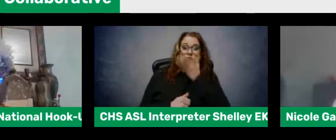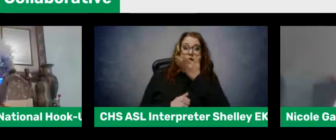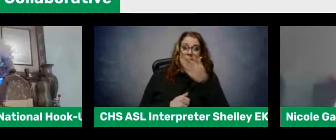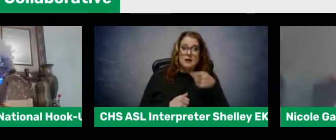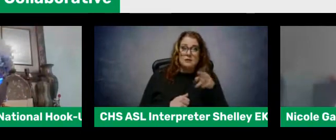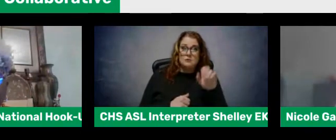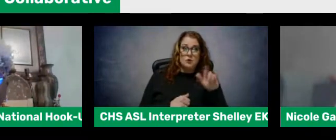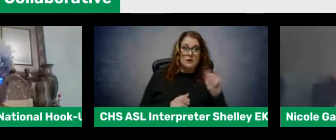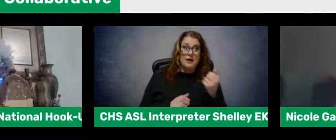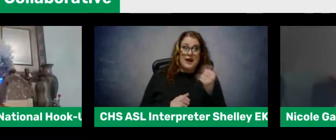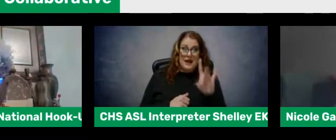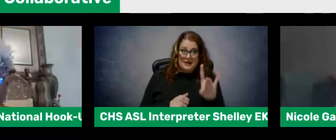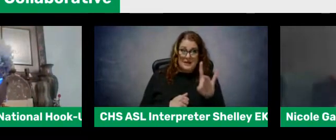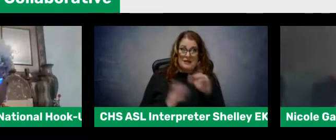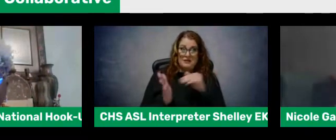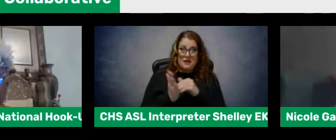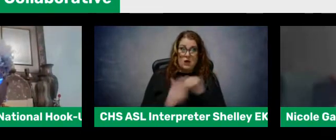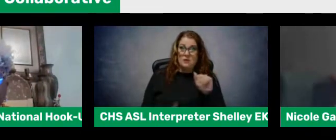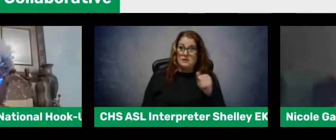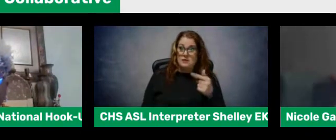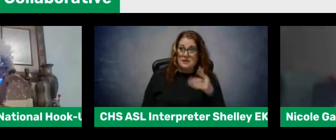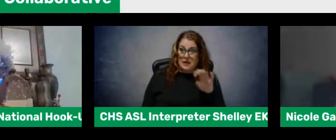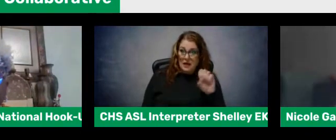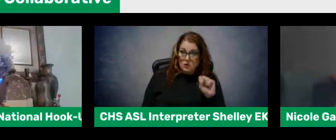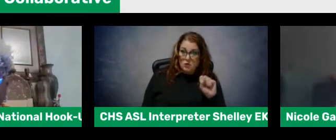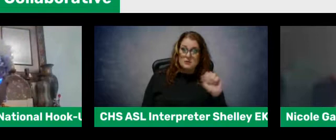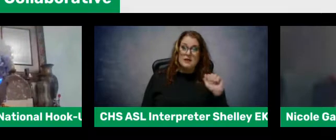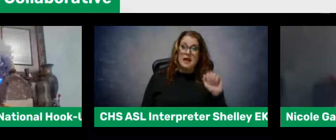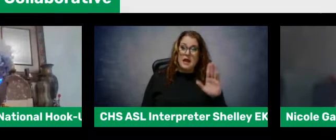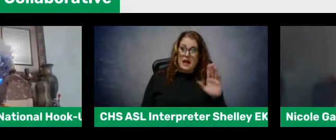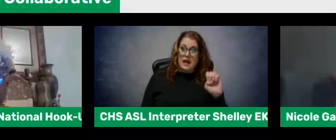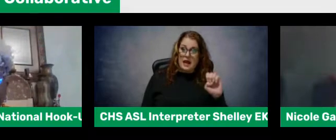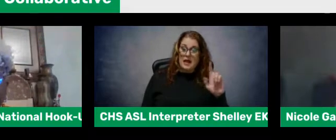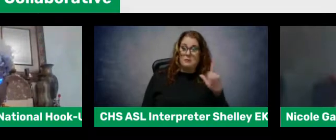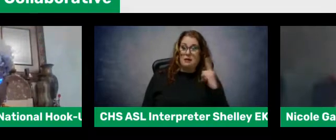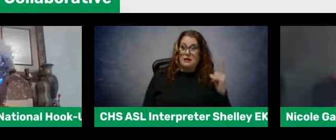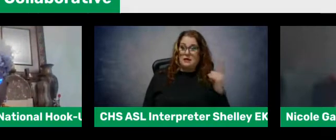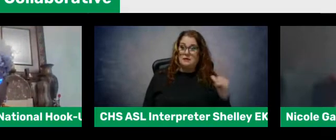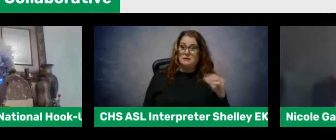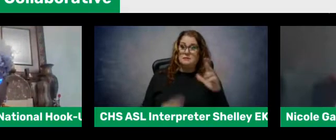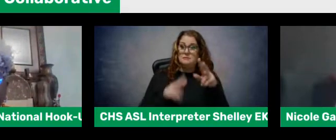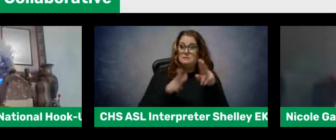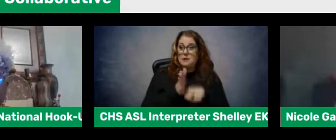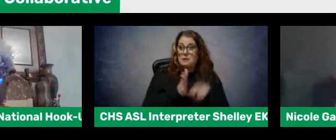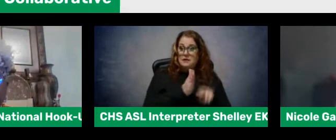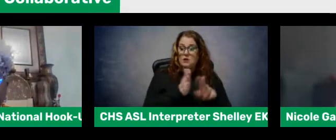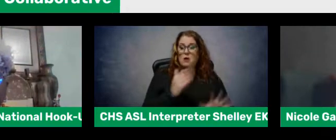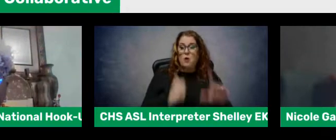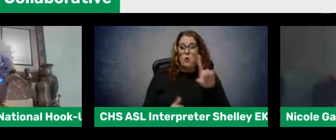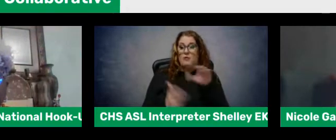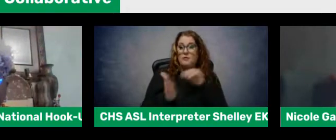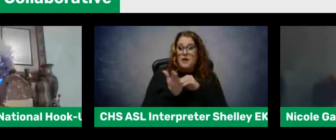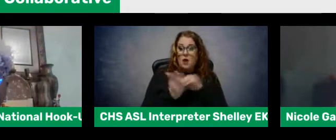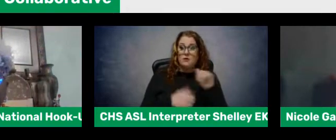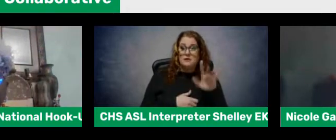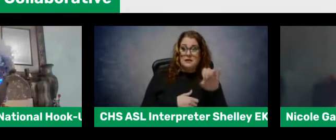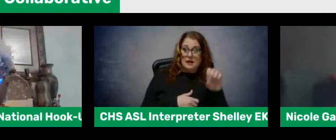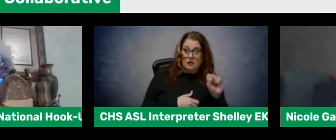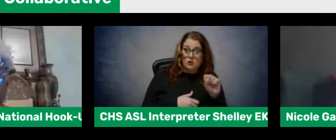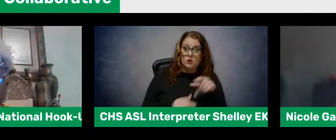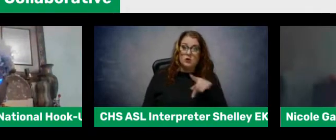18,000 acres. Abraham Lincoln Cemetery, about 1,000 acres. Prairie